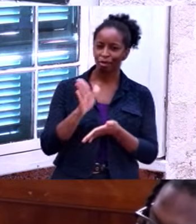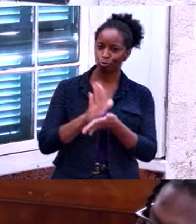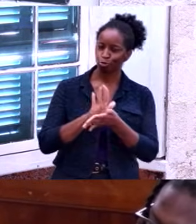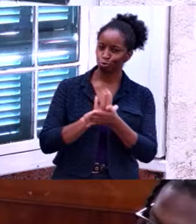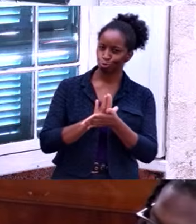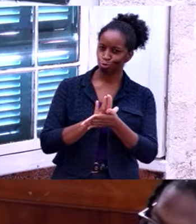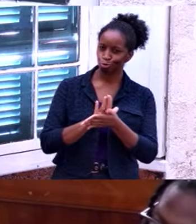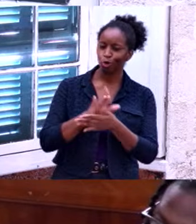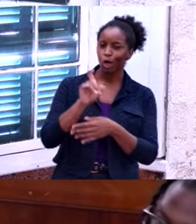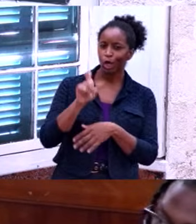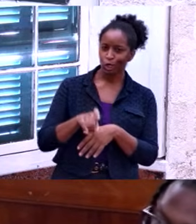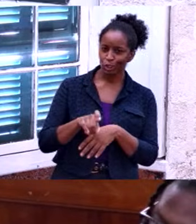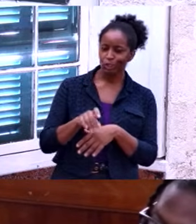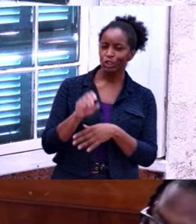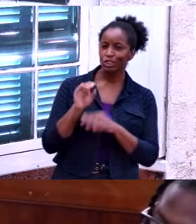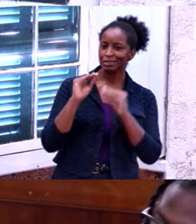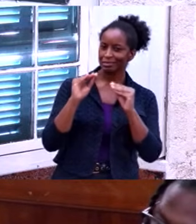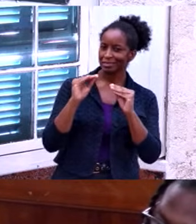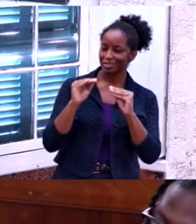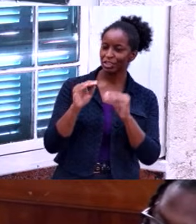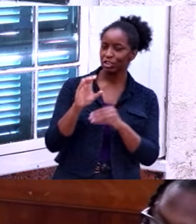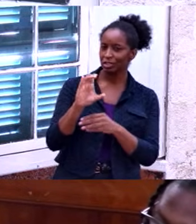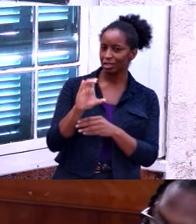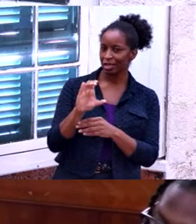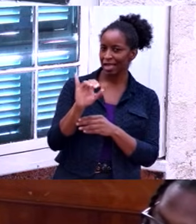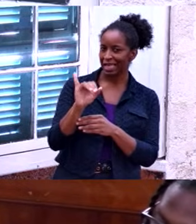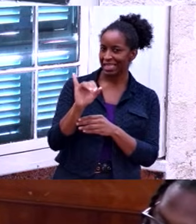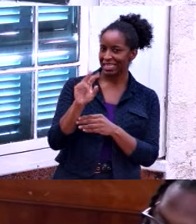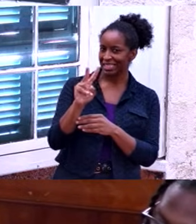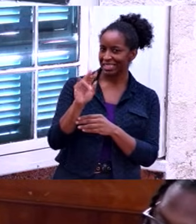exam topics in this country.